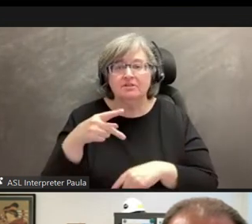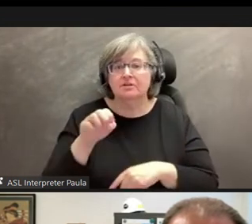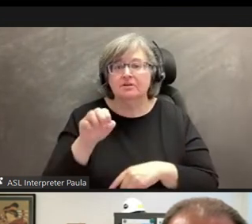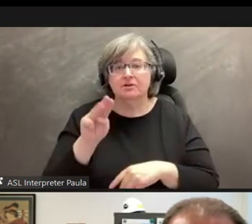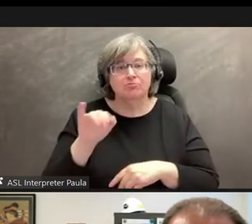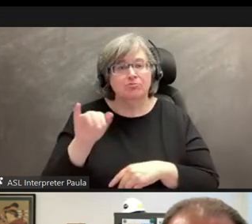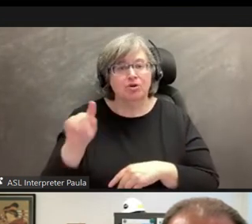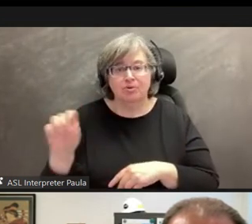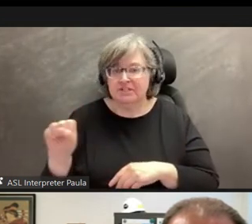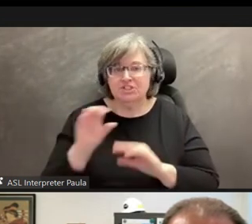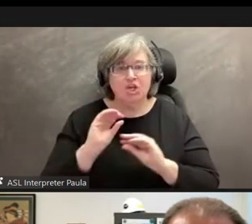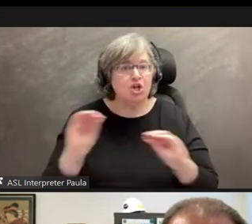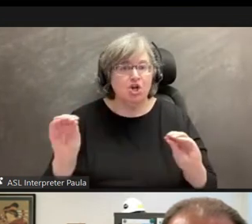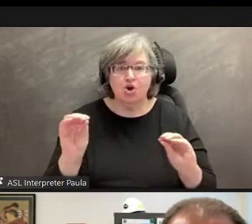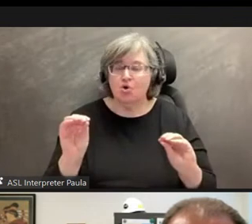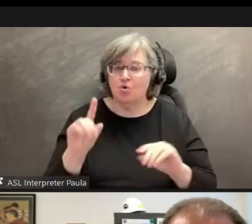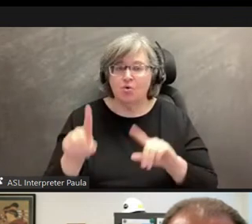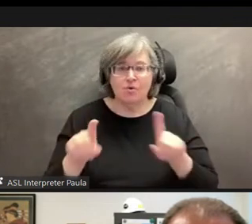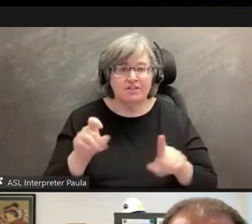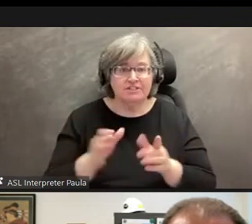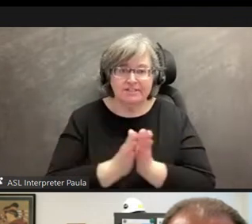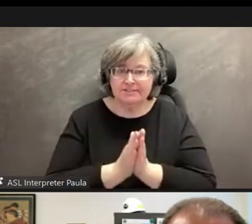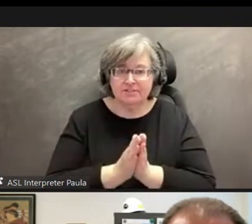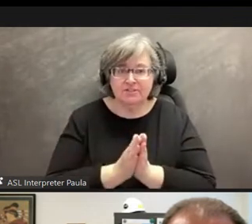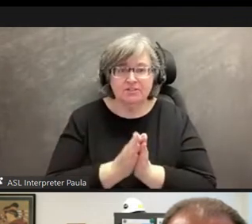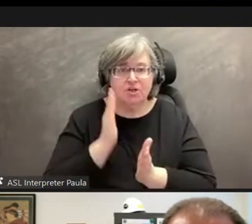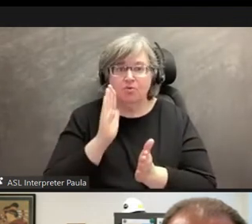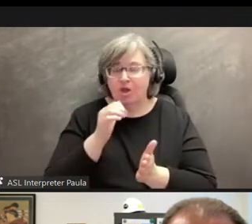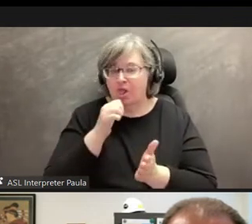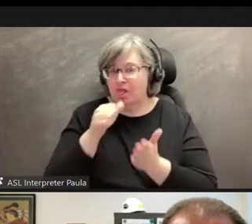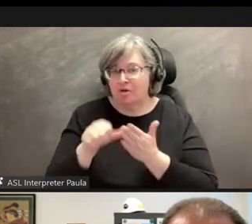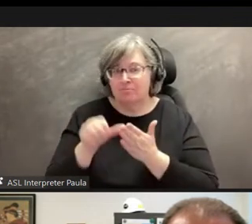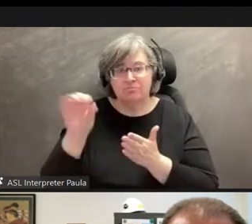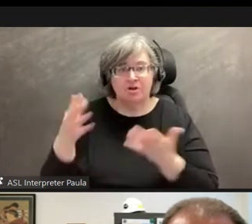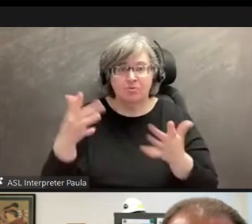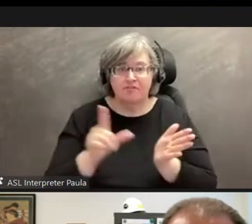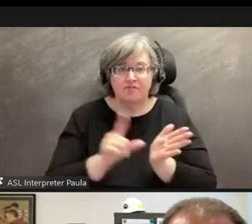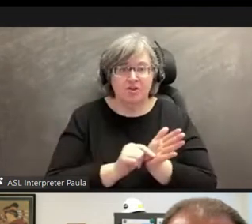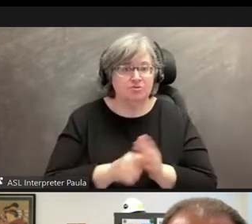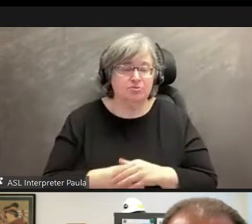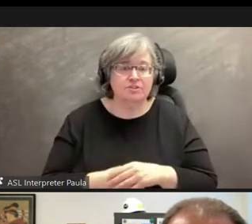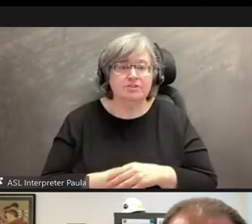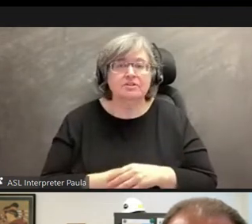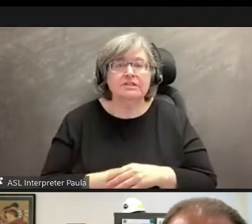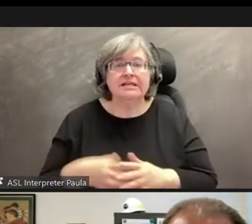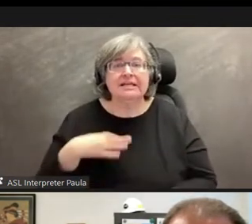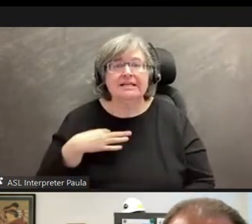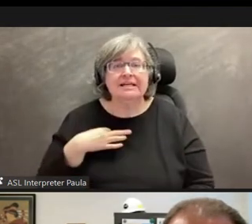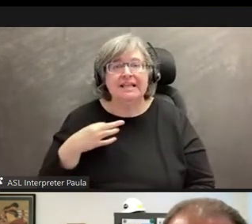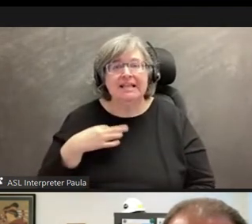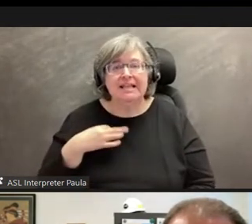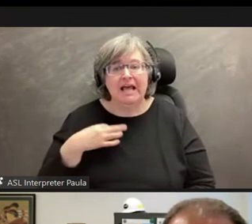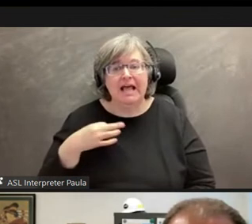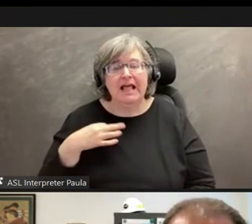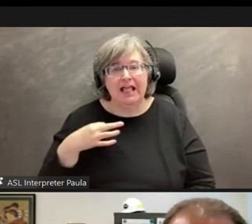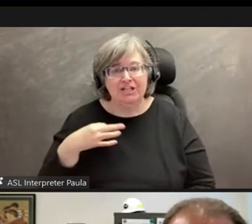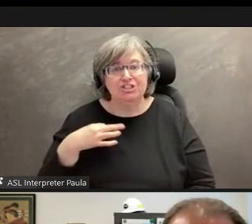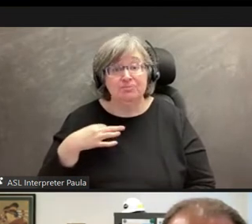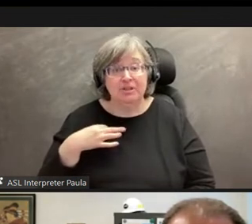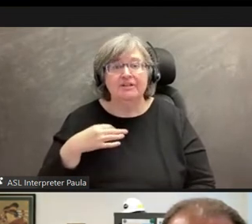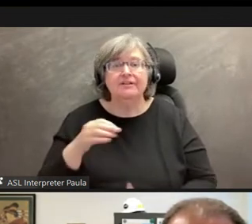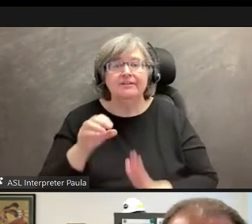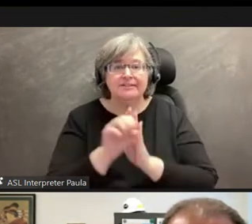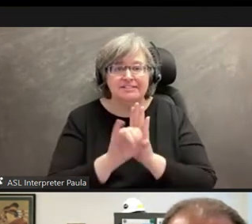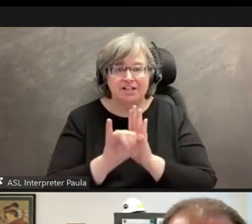asked. They then just get them mailed after we print them because the eligibility has been met by the state of